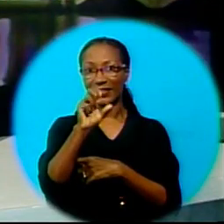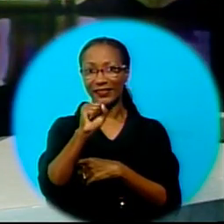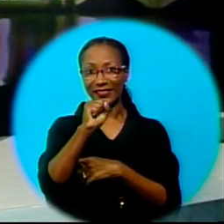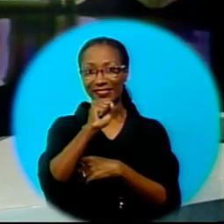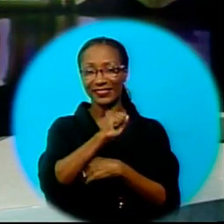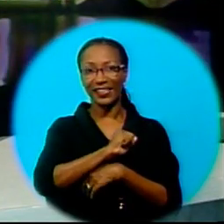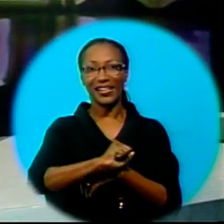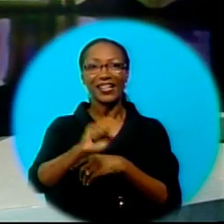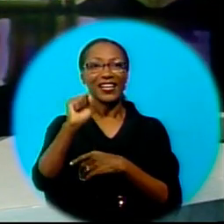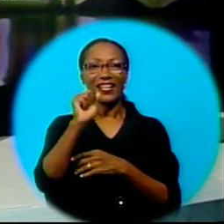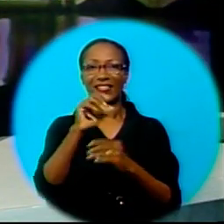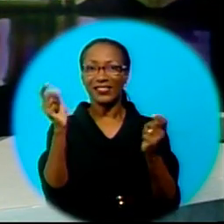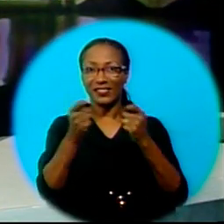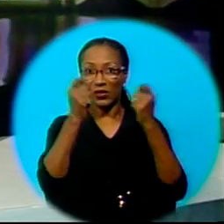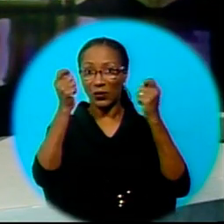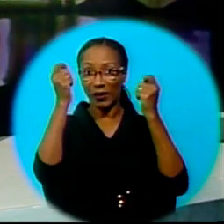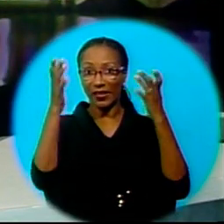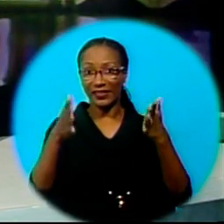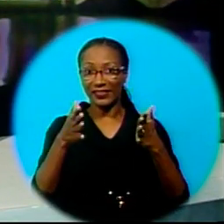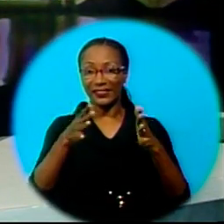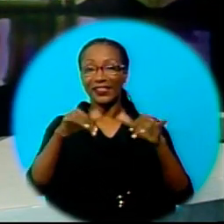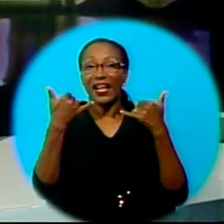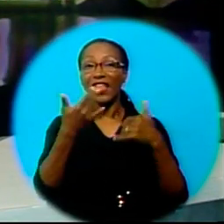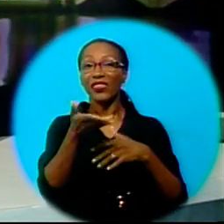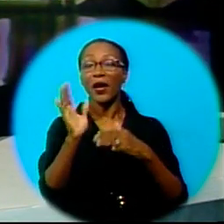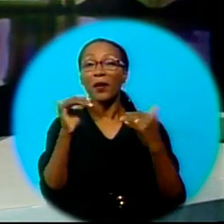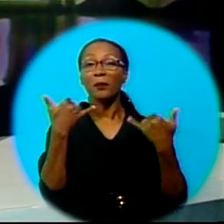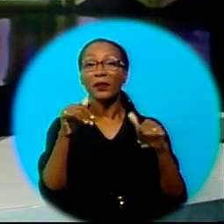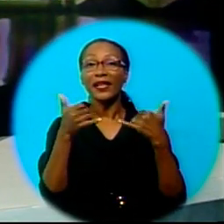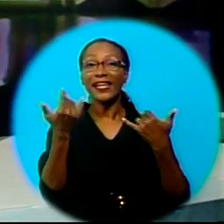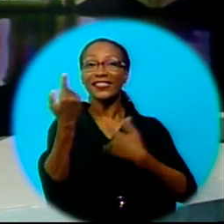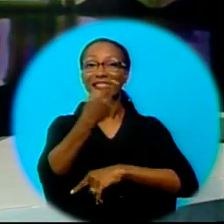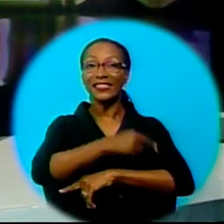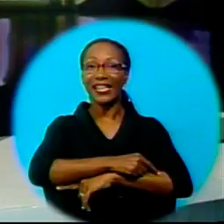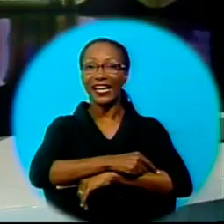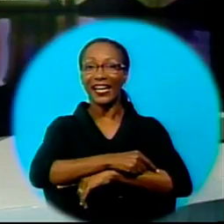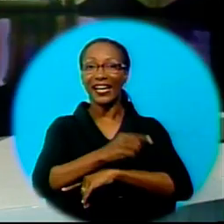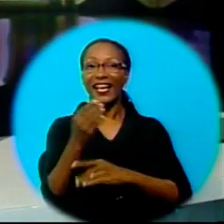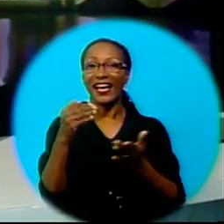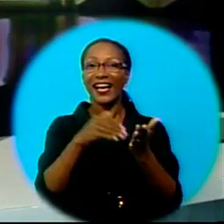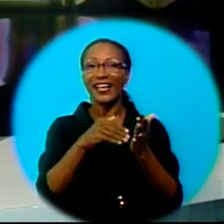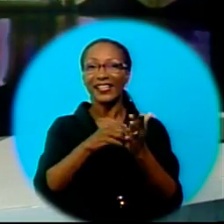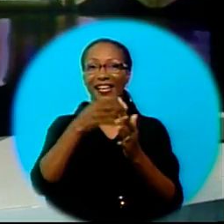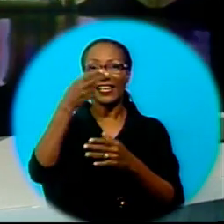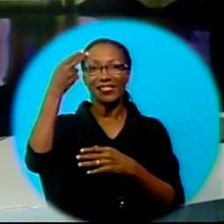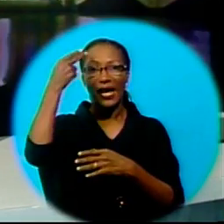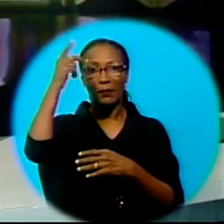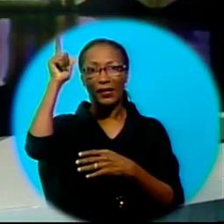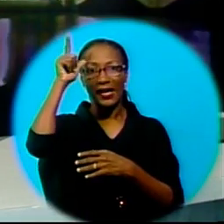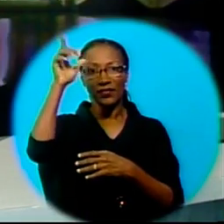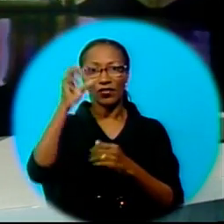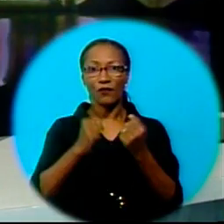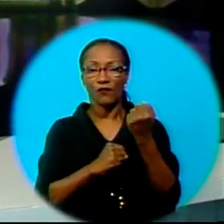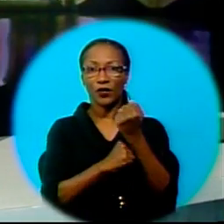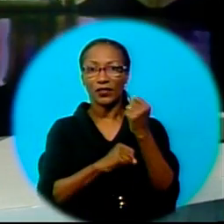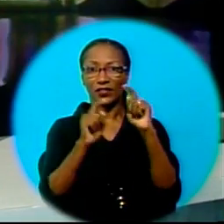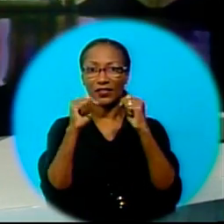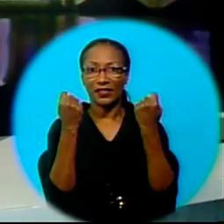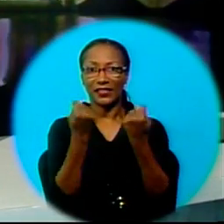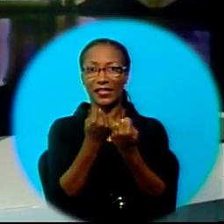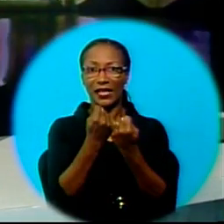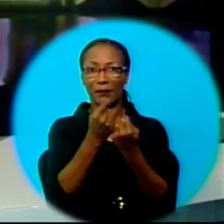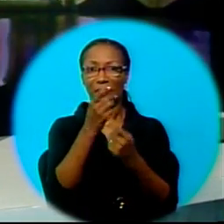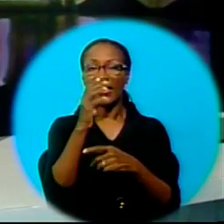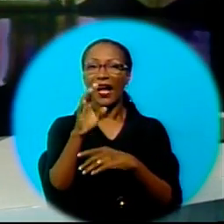National Schools Cricket Tournament. Playing at Kensington Oval today, St. Leonard's defeated Hamilton Lashley Foundation by 17 runs in an